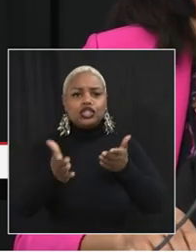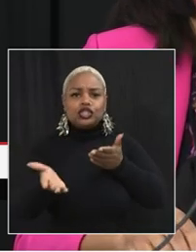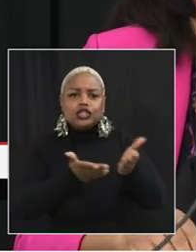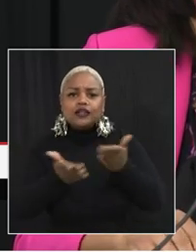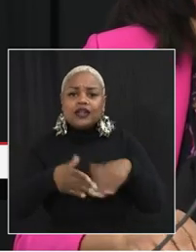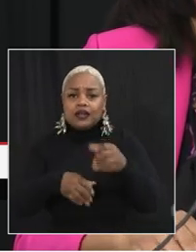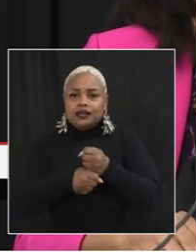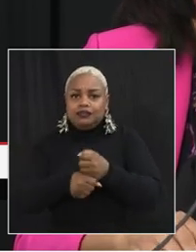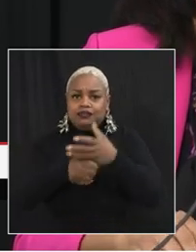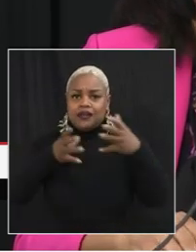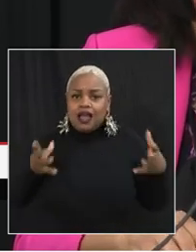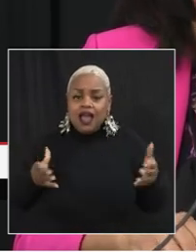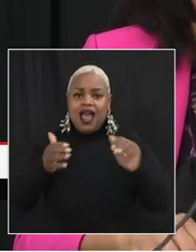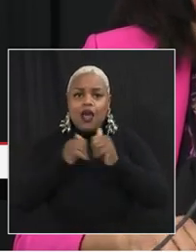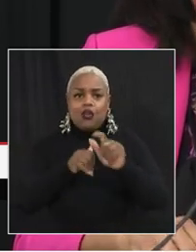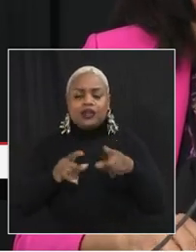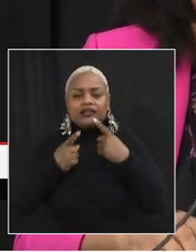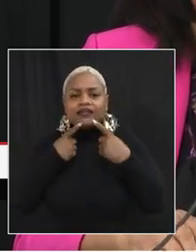to meet a greater need.